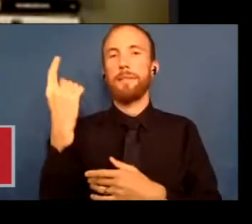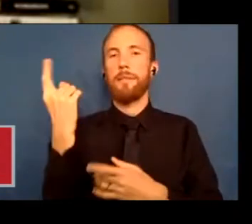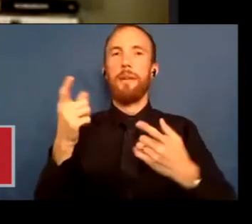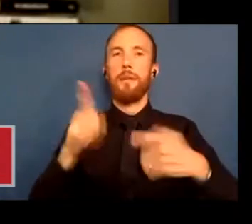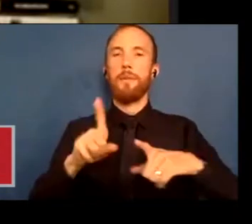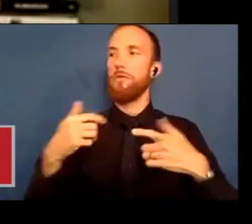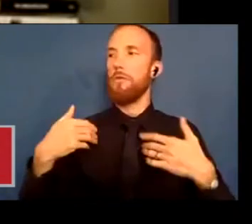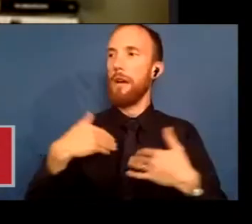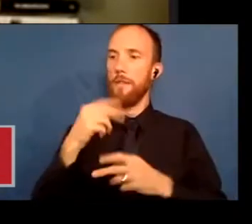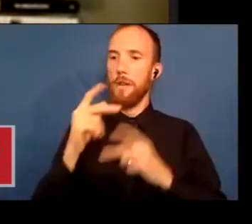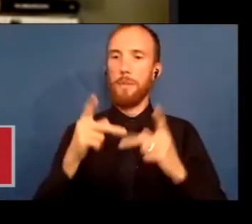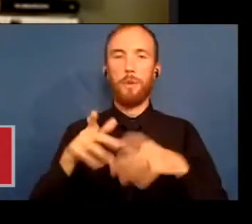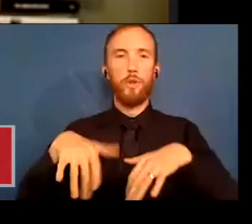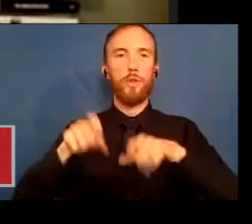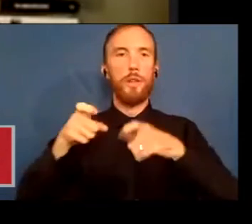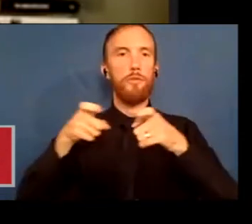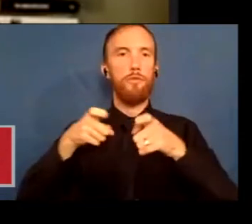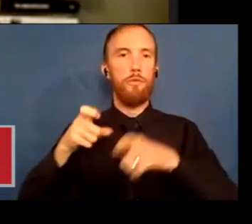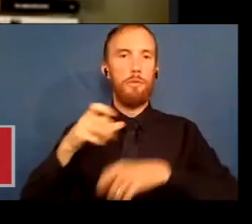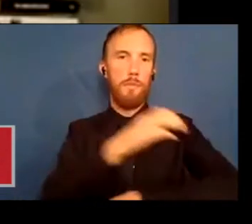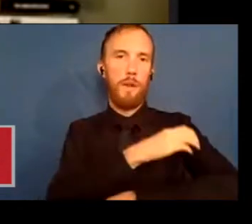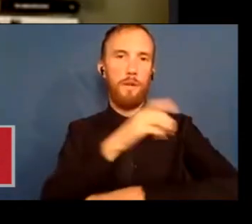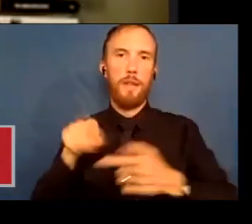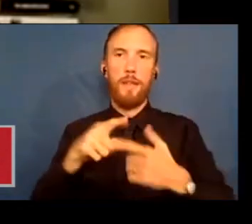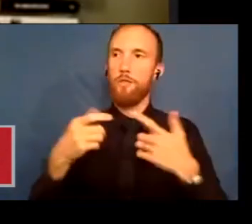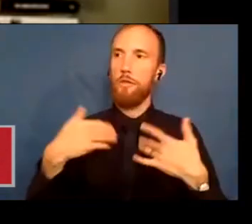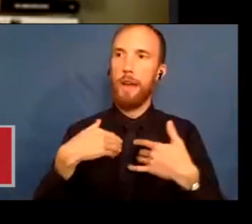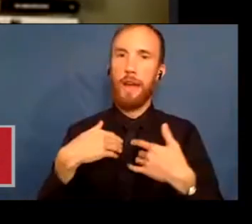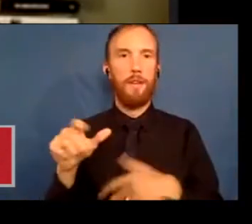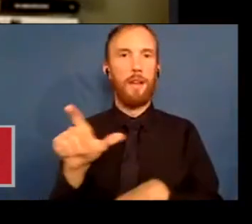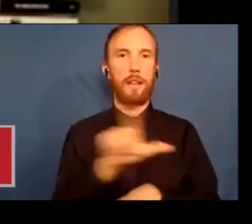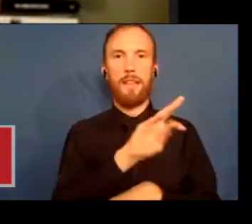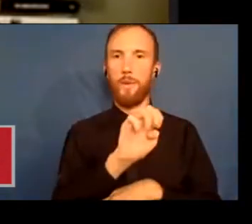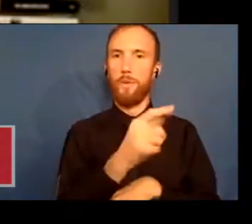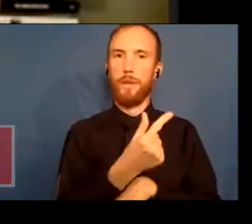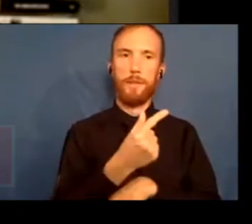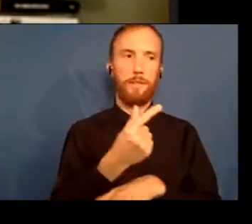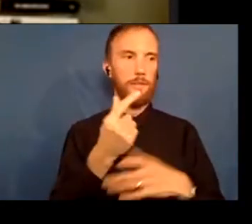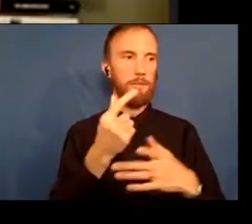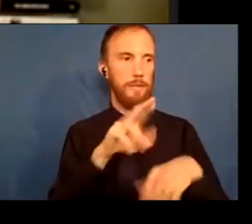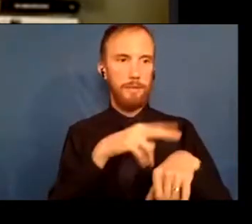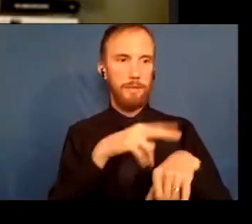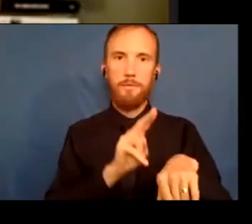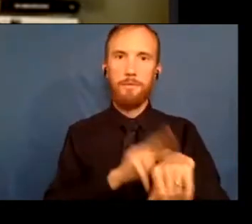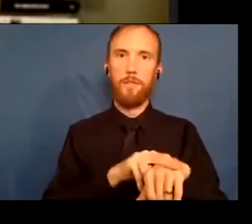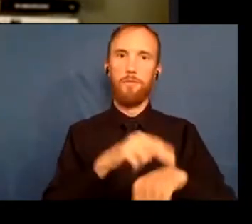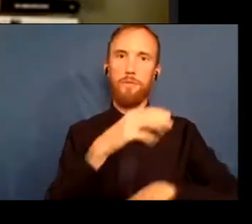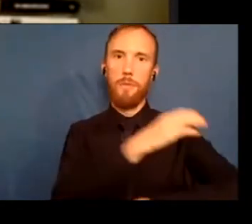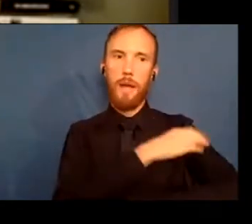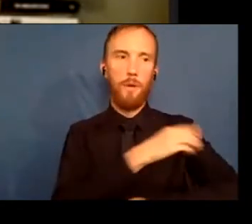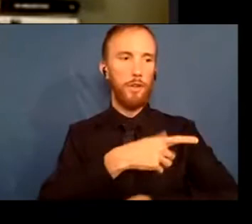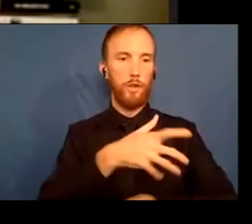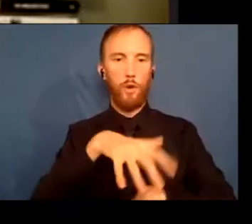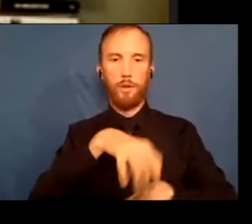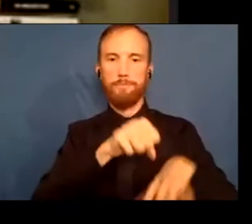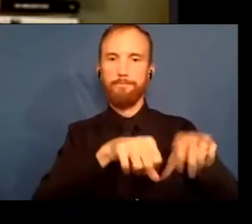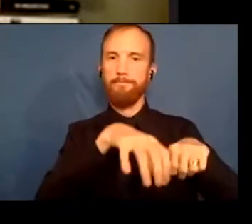instrument of left-wing or popular power was nationalization. you nationalize some of the